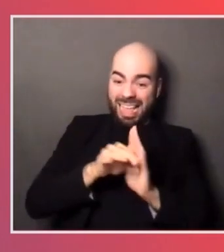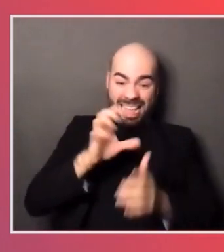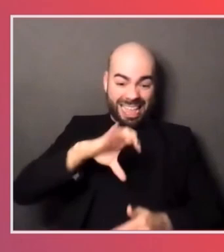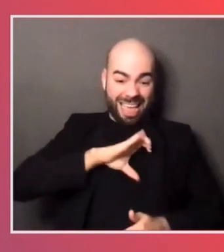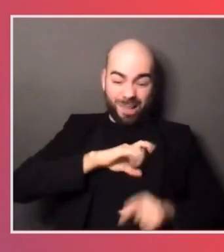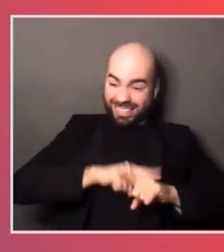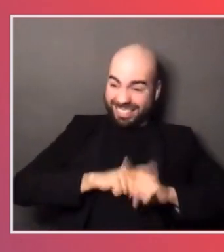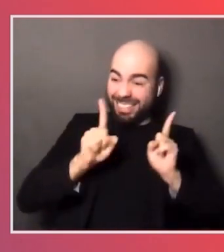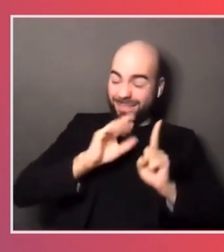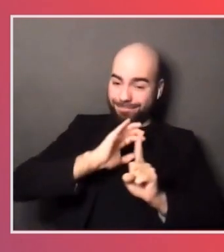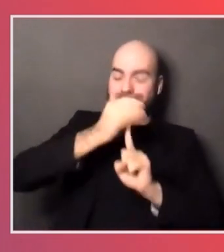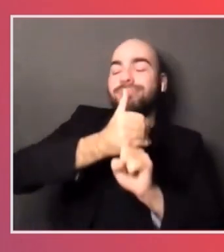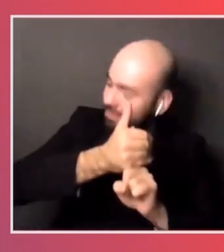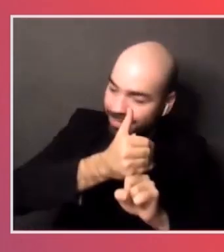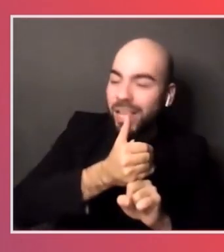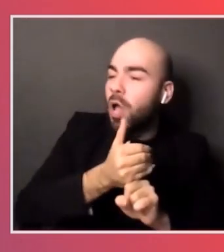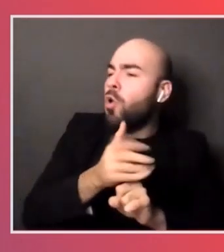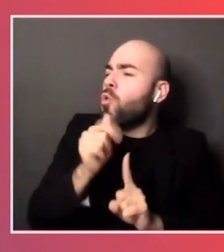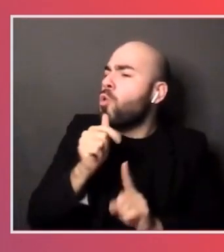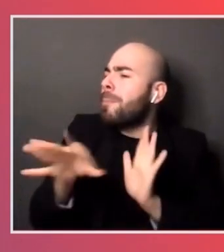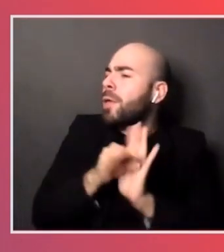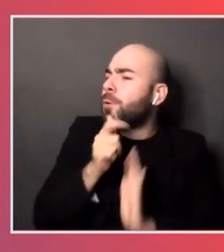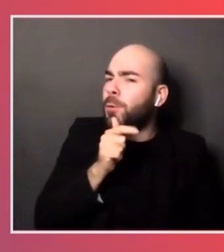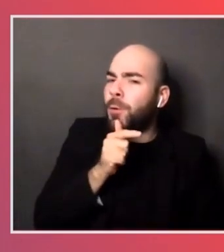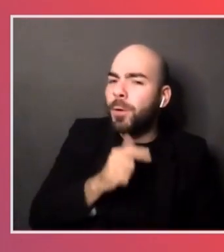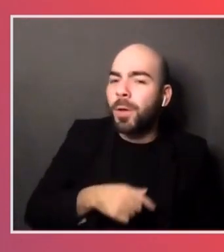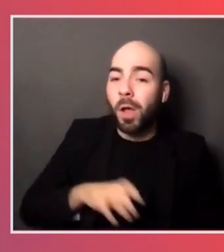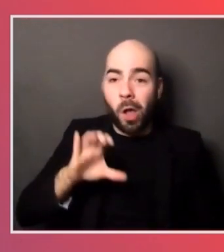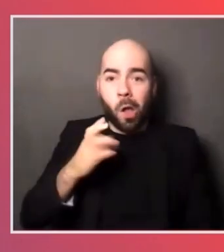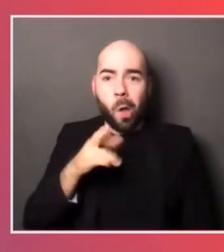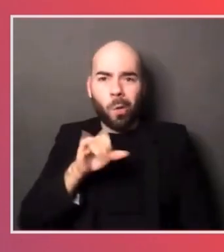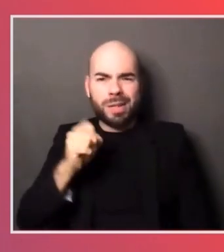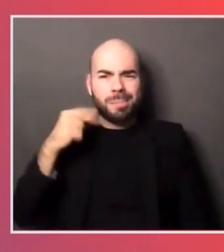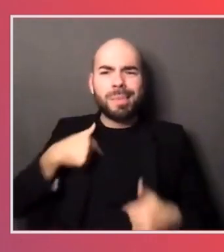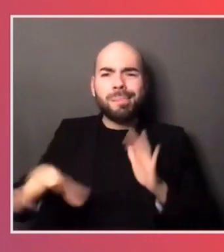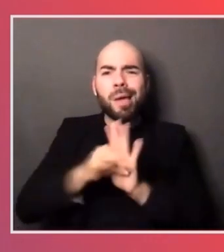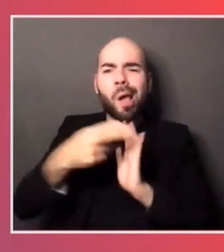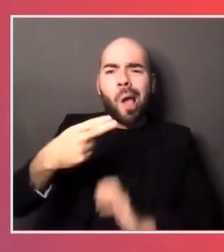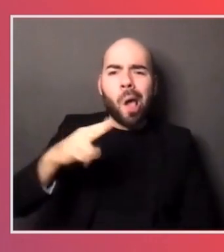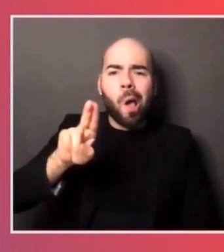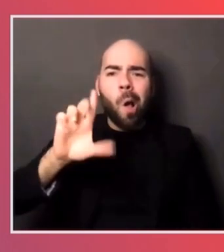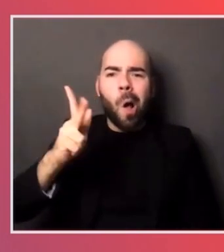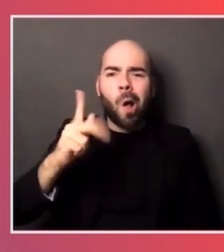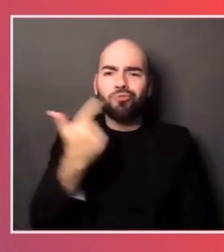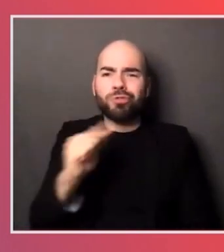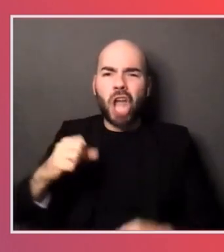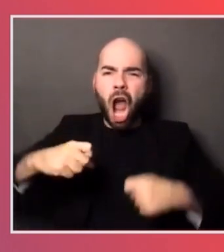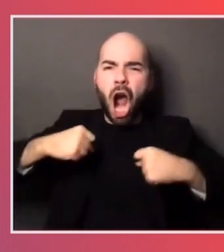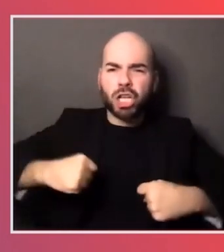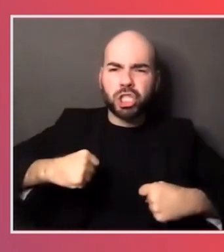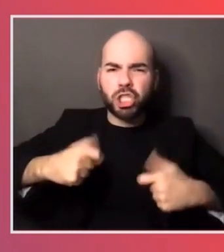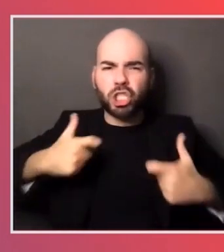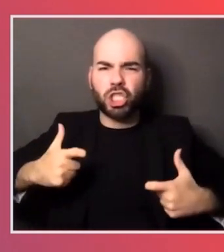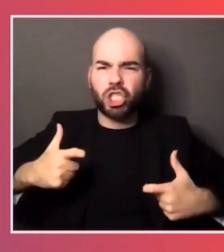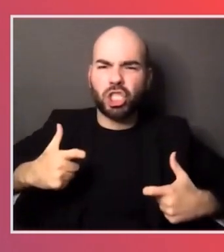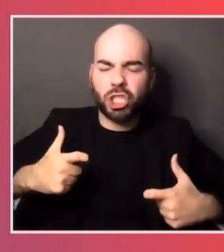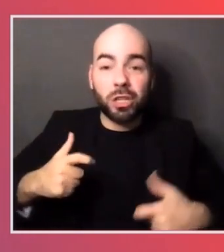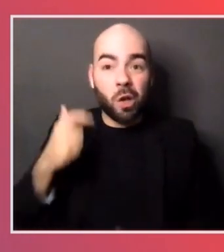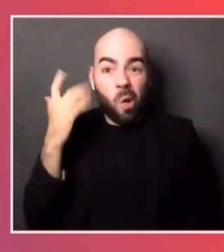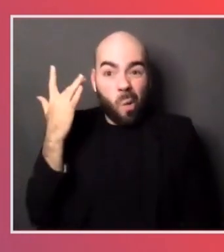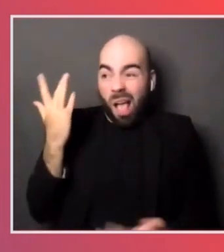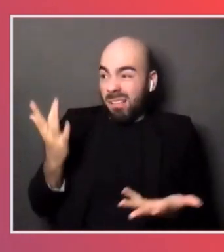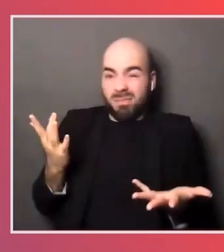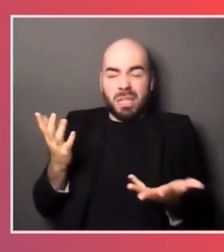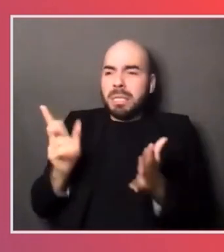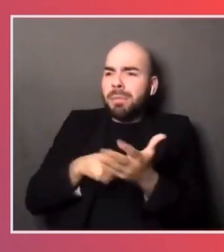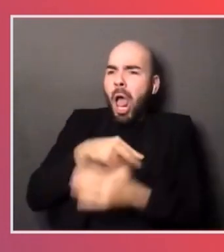I think I'll take the Hulk just because, Cap doesn't get much CGI. And sometimes I look at Mark and he has all the dots and he's wearing all those